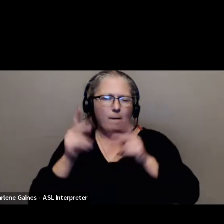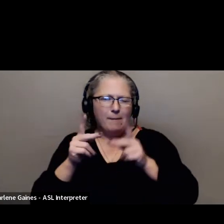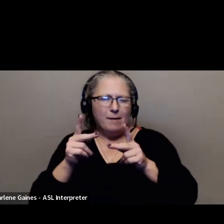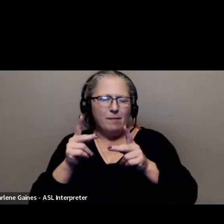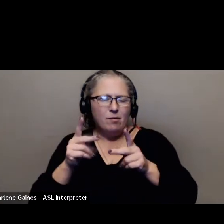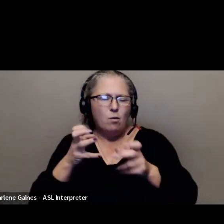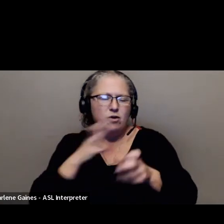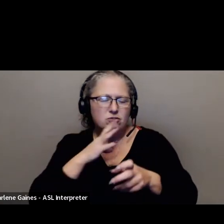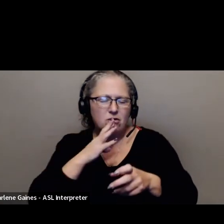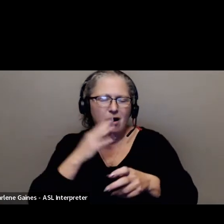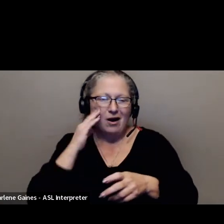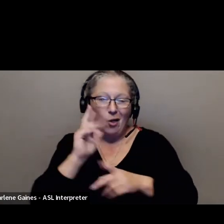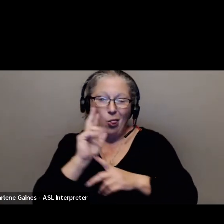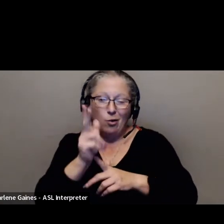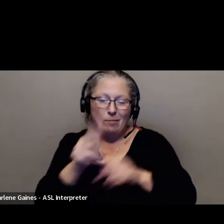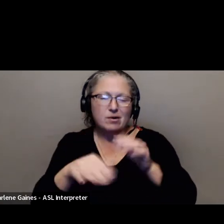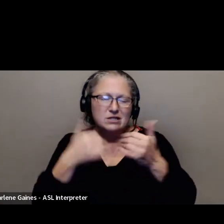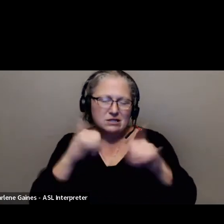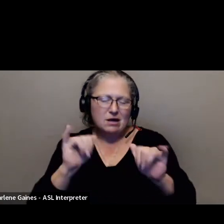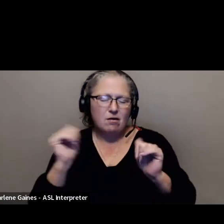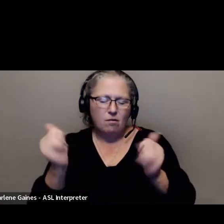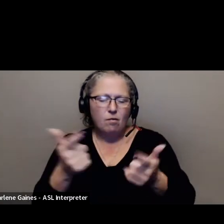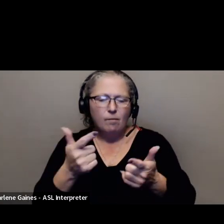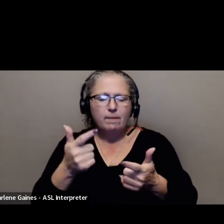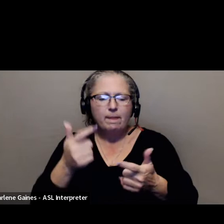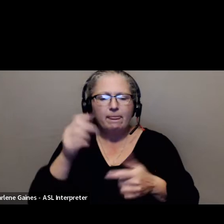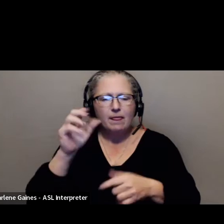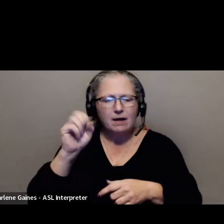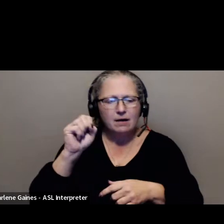but I'm going to keep going. Salah